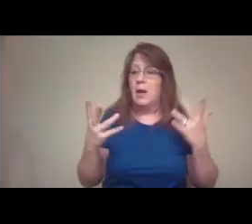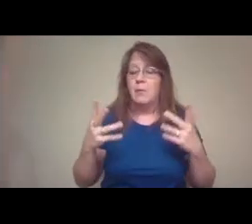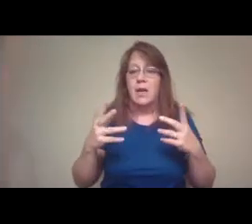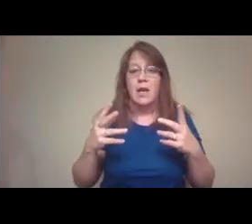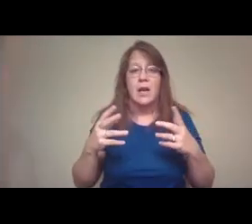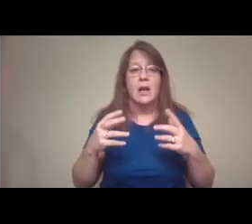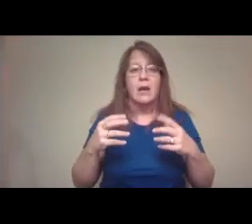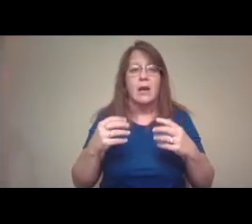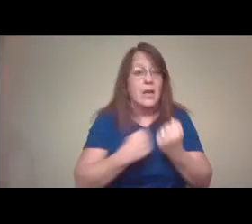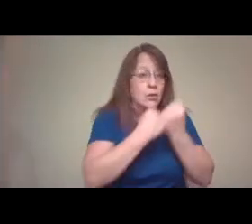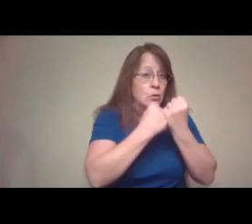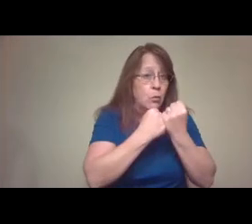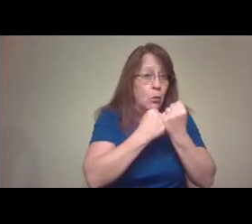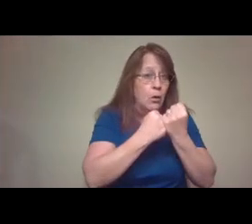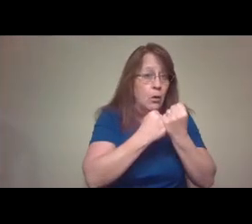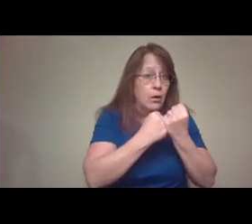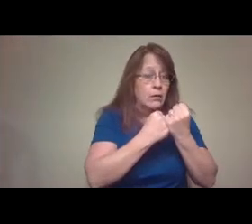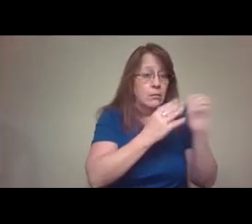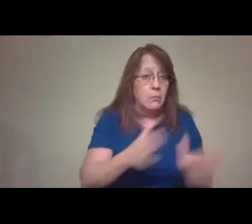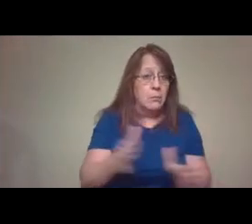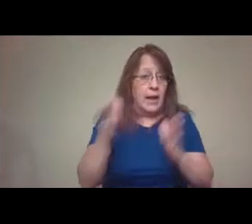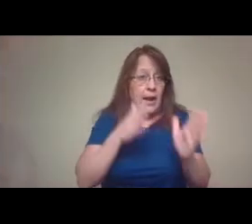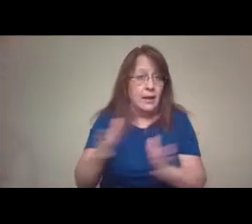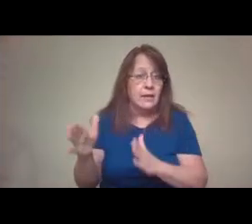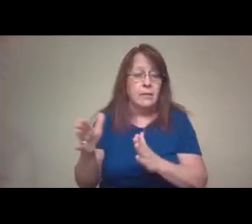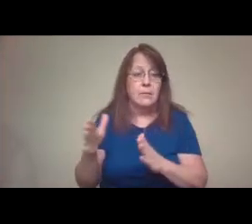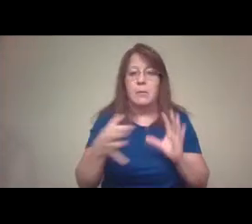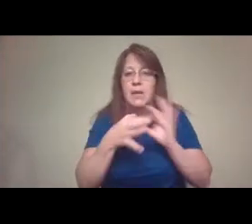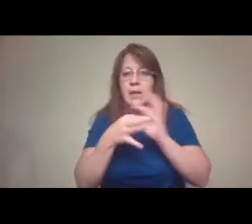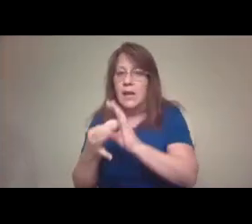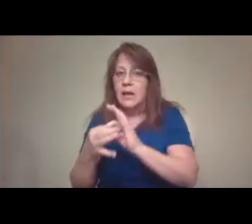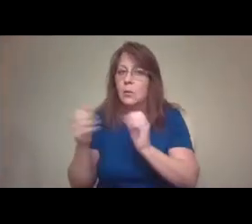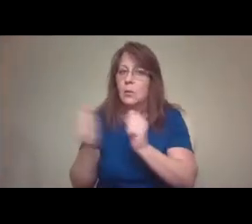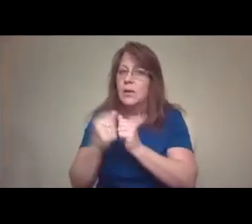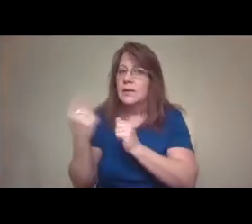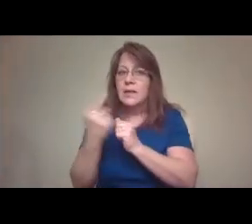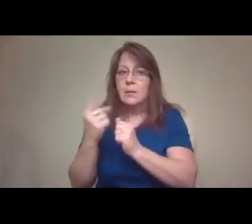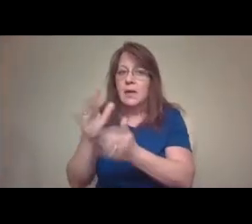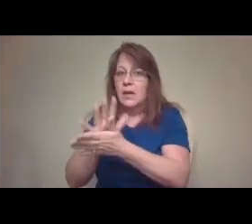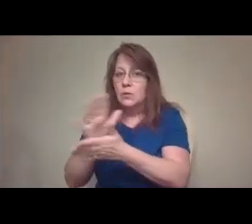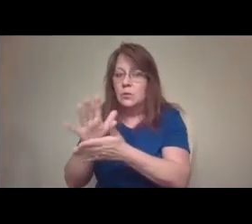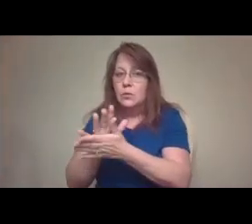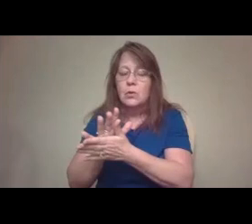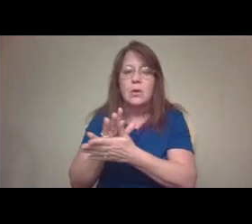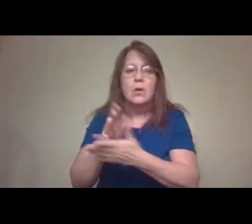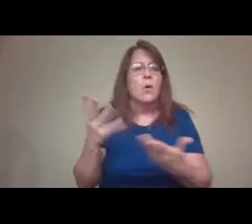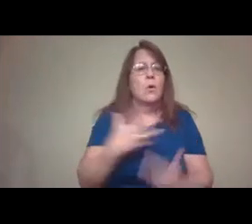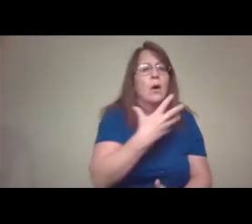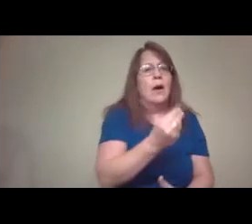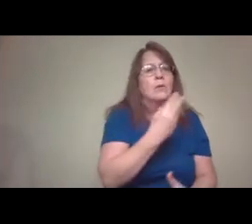youth within your home, connecting to somebody in school around how they can get support, or connecting to outside